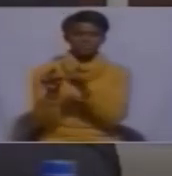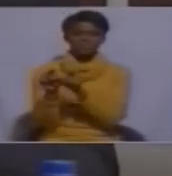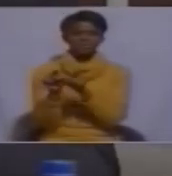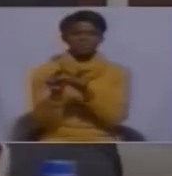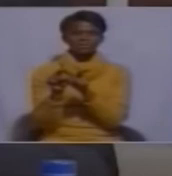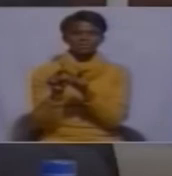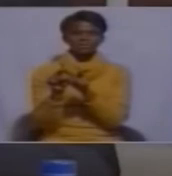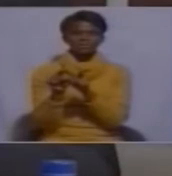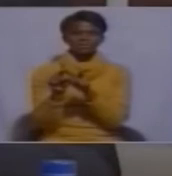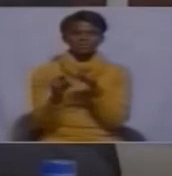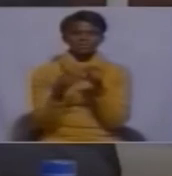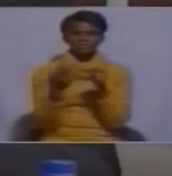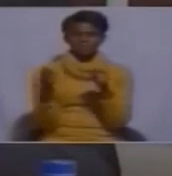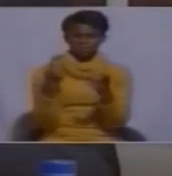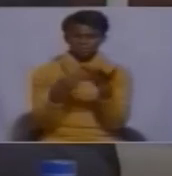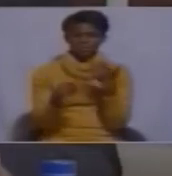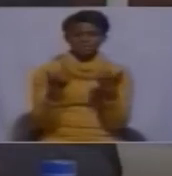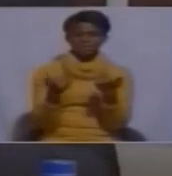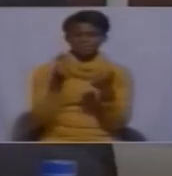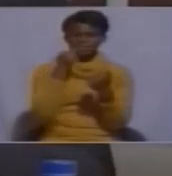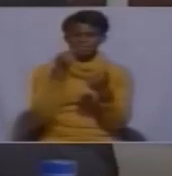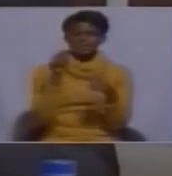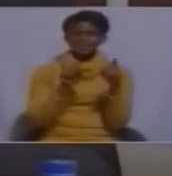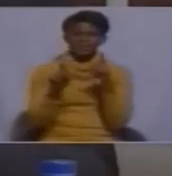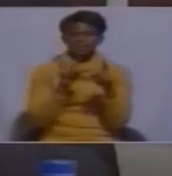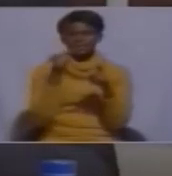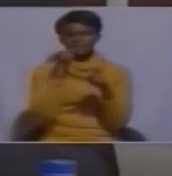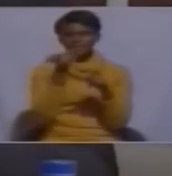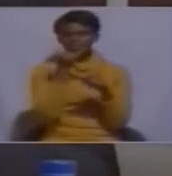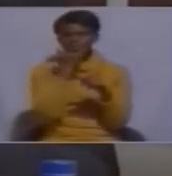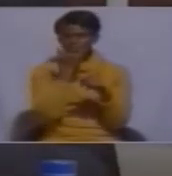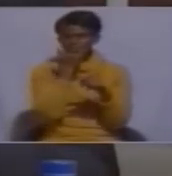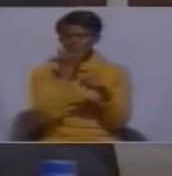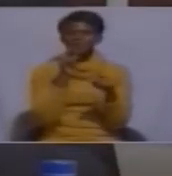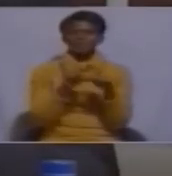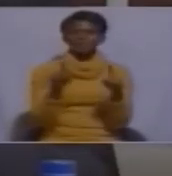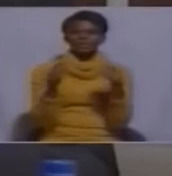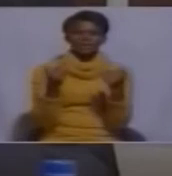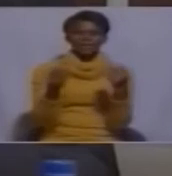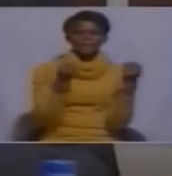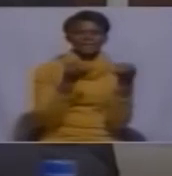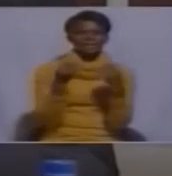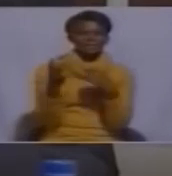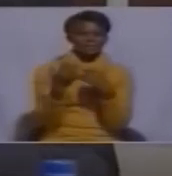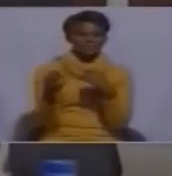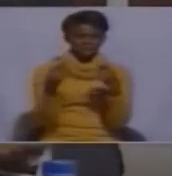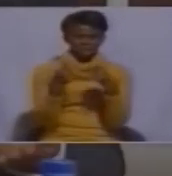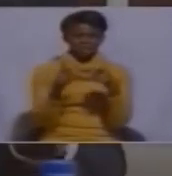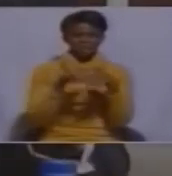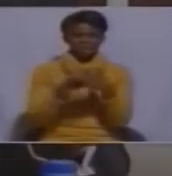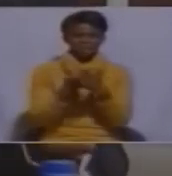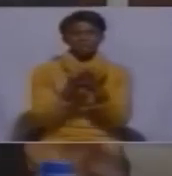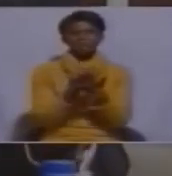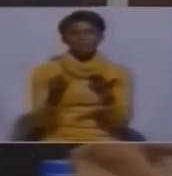the rumblings, what you're saying, people criticizing and so on and so forth. I think mostly the criticism arises from maybe failure